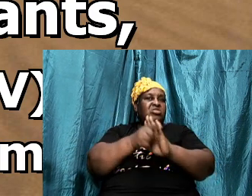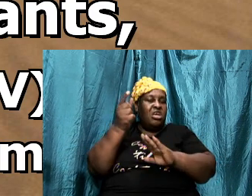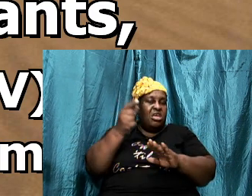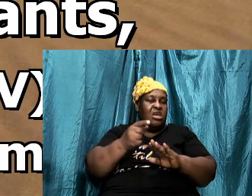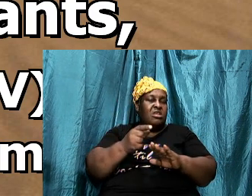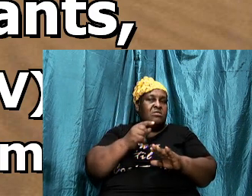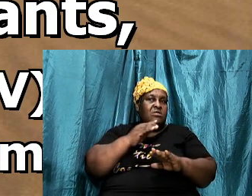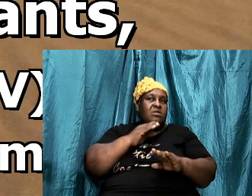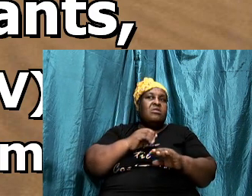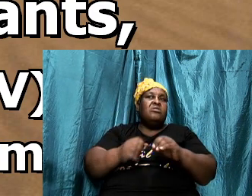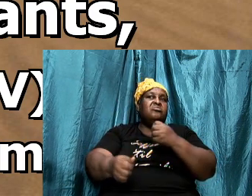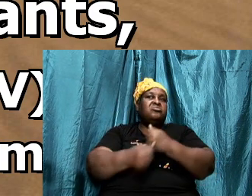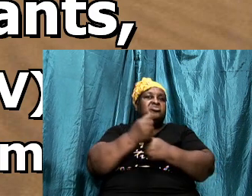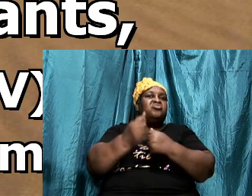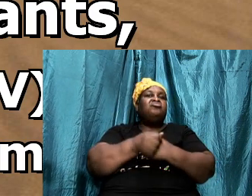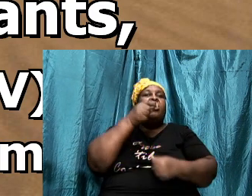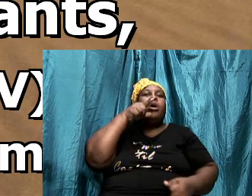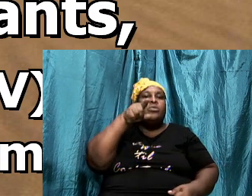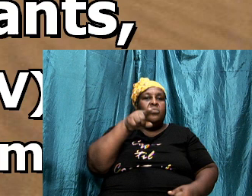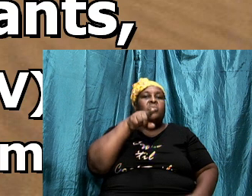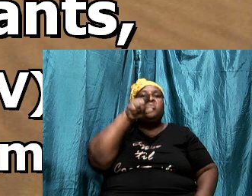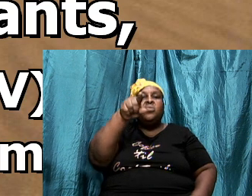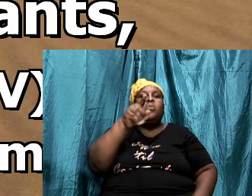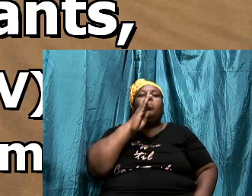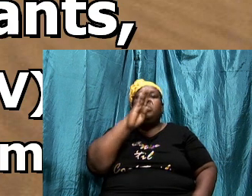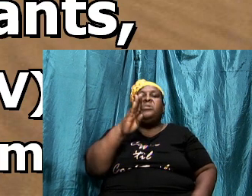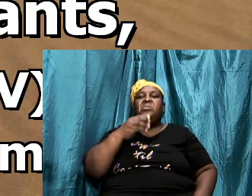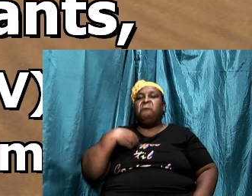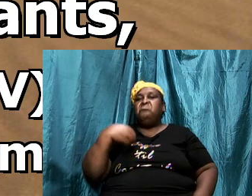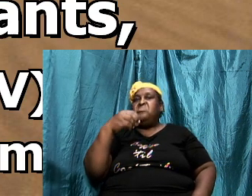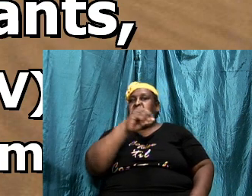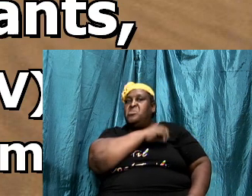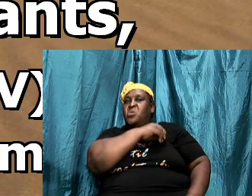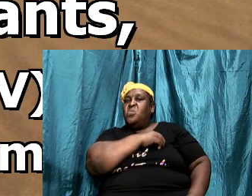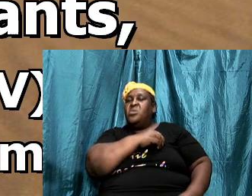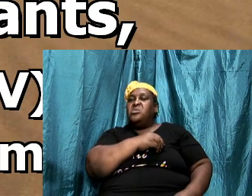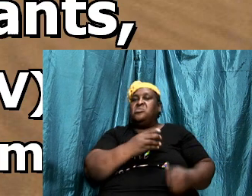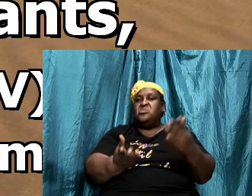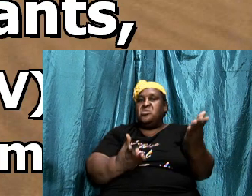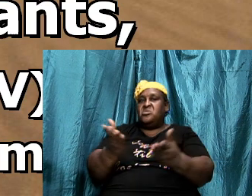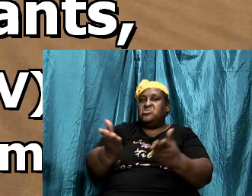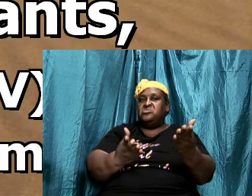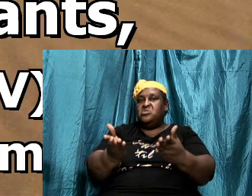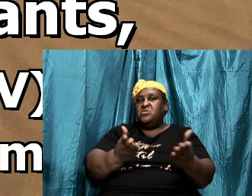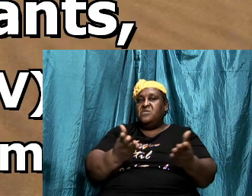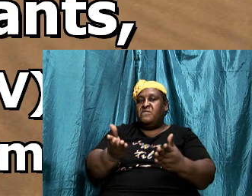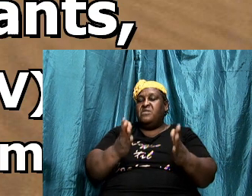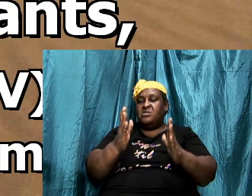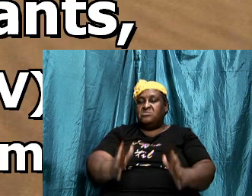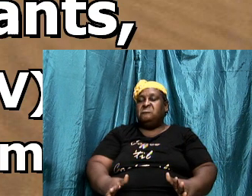our servants and serve us.